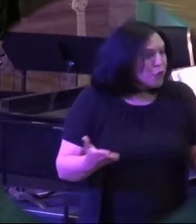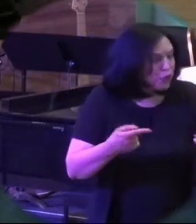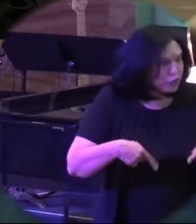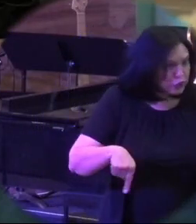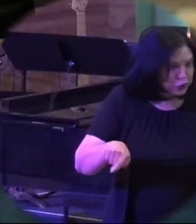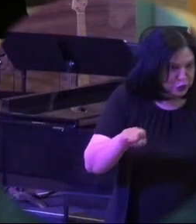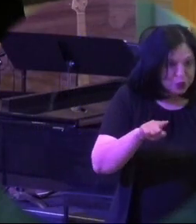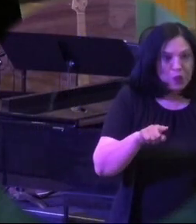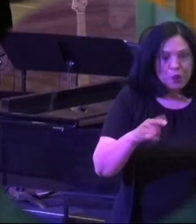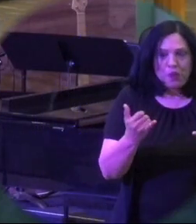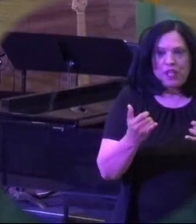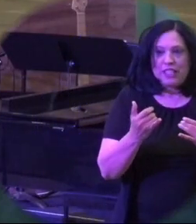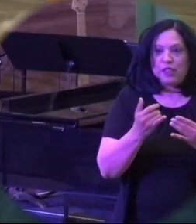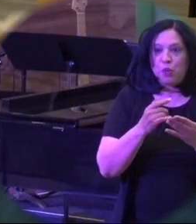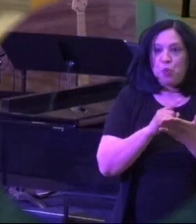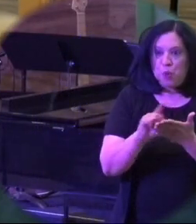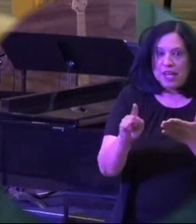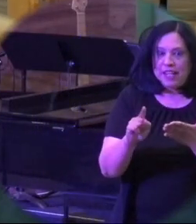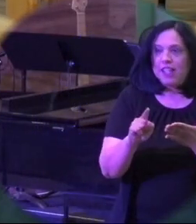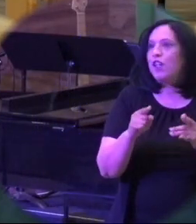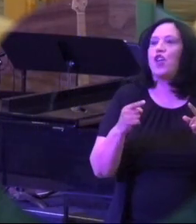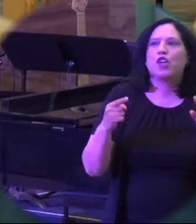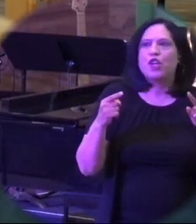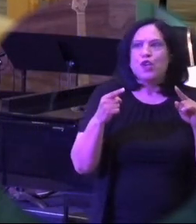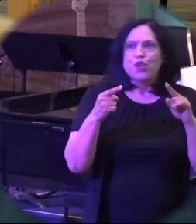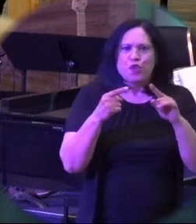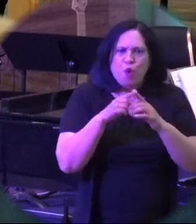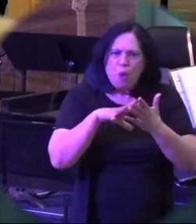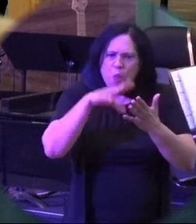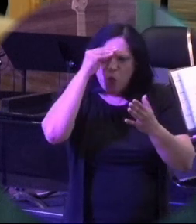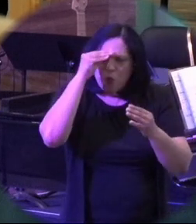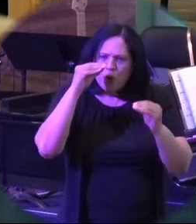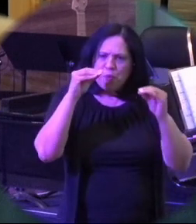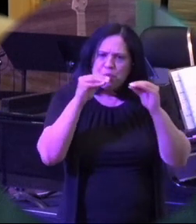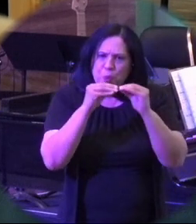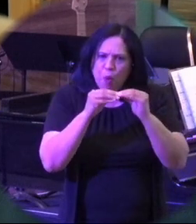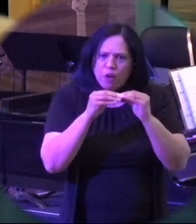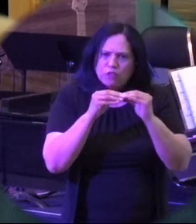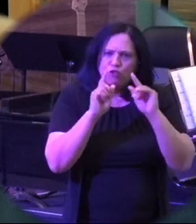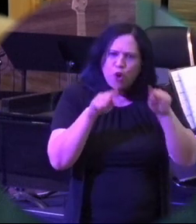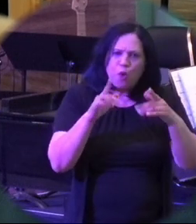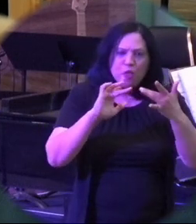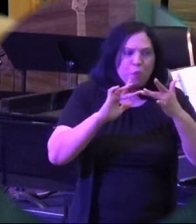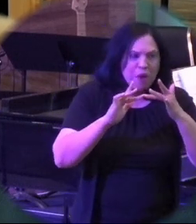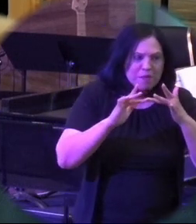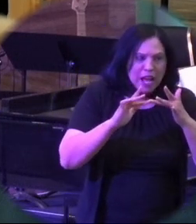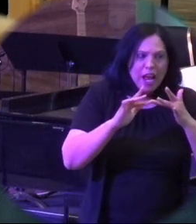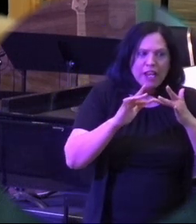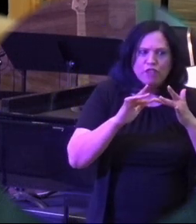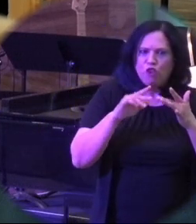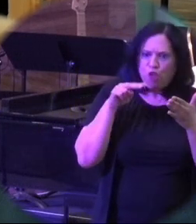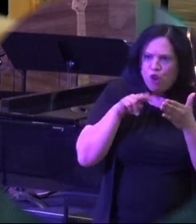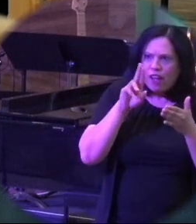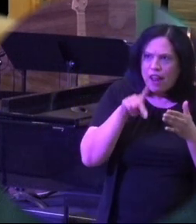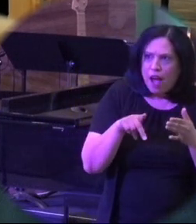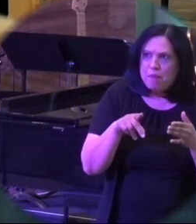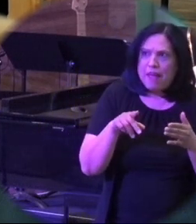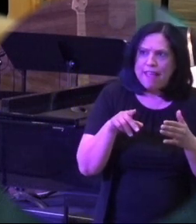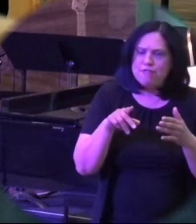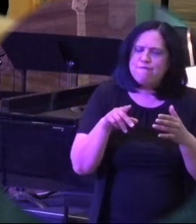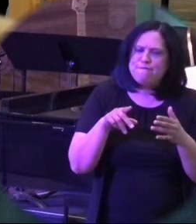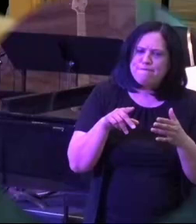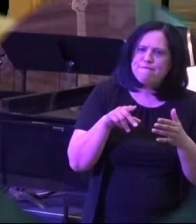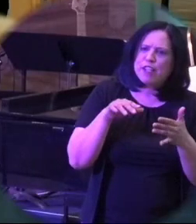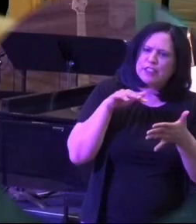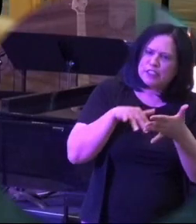go to their websites, and learn a little bit more about languages and Bible translation, because it's such an important part of the ministry of